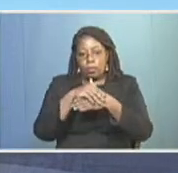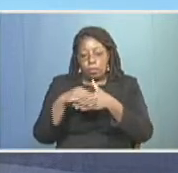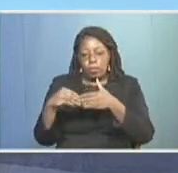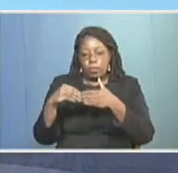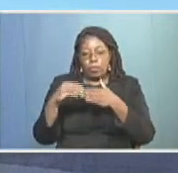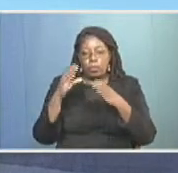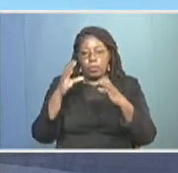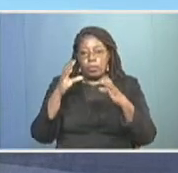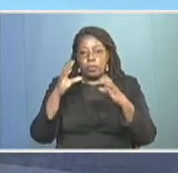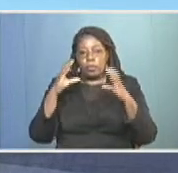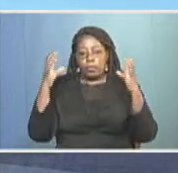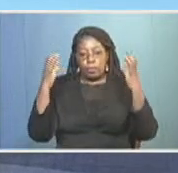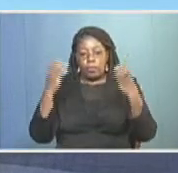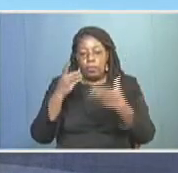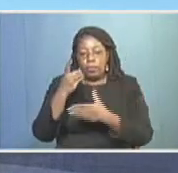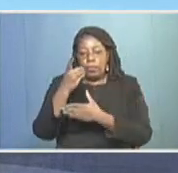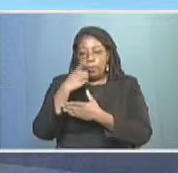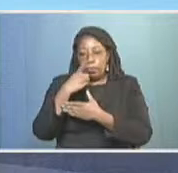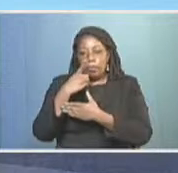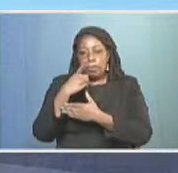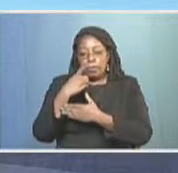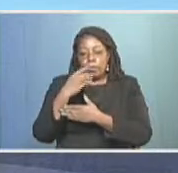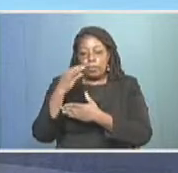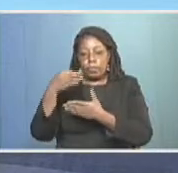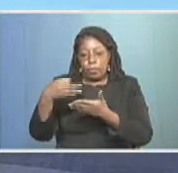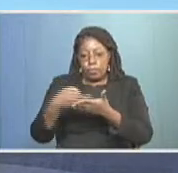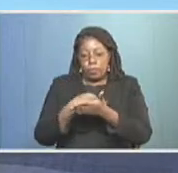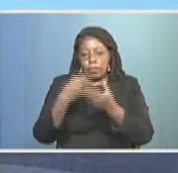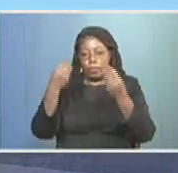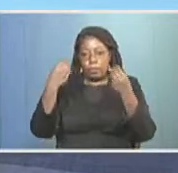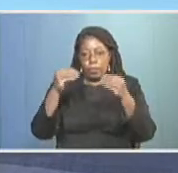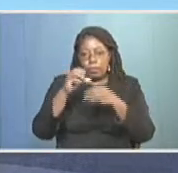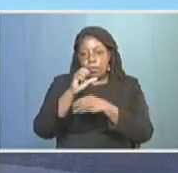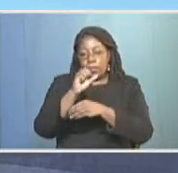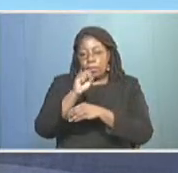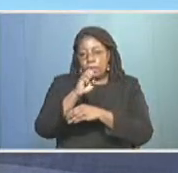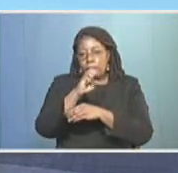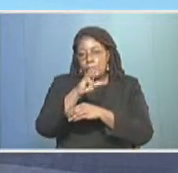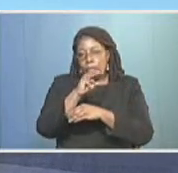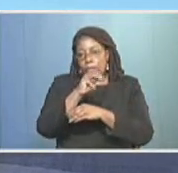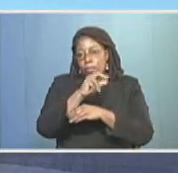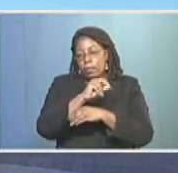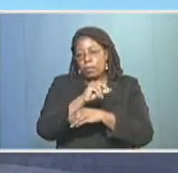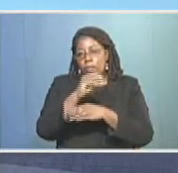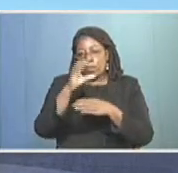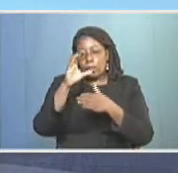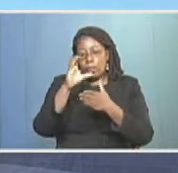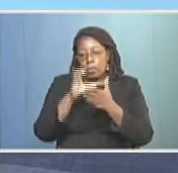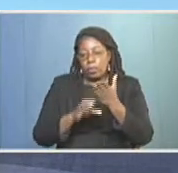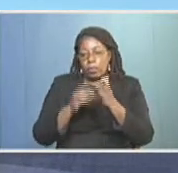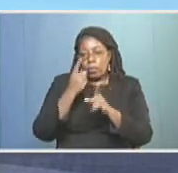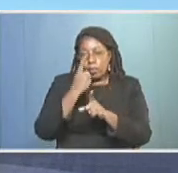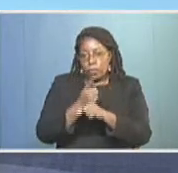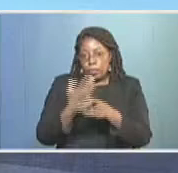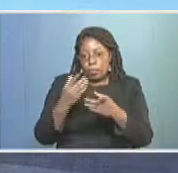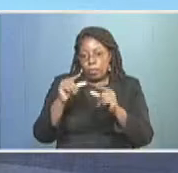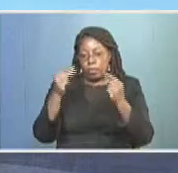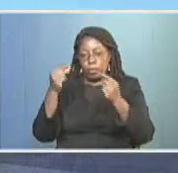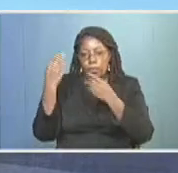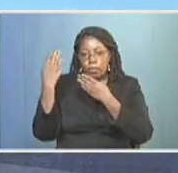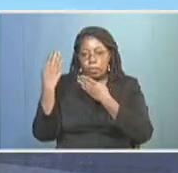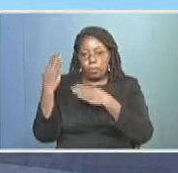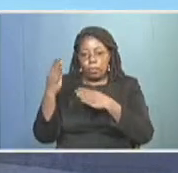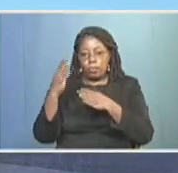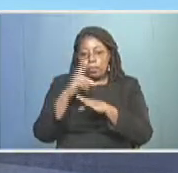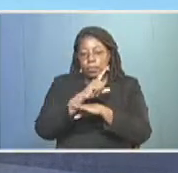Christmas dinner packages at any of their Fresh Market, Solomon's, or Cost-Right locations here in New Providence, Grand Bahama,